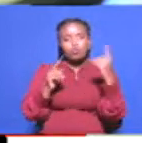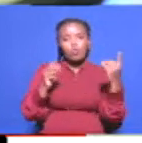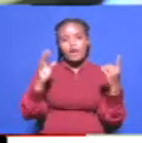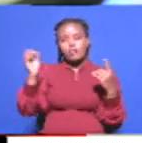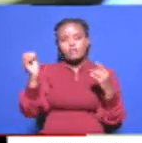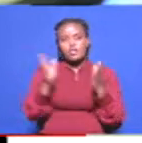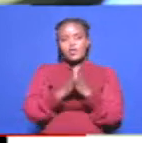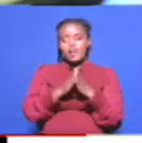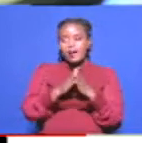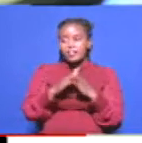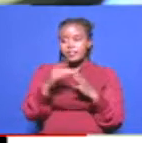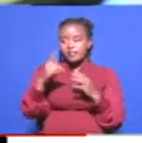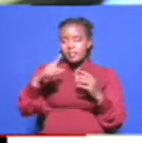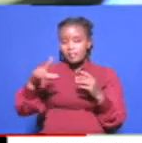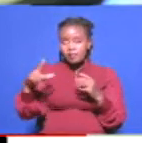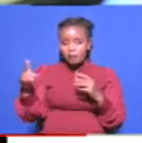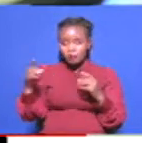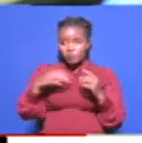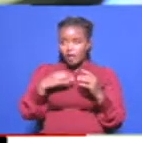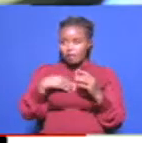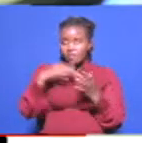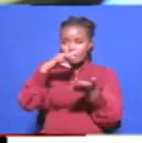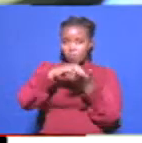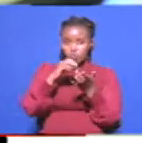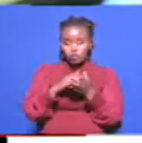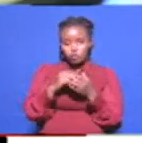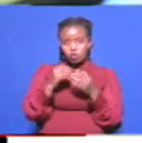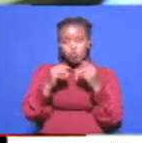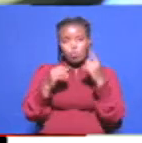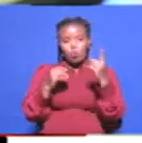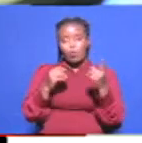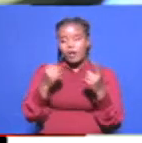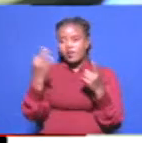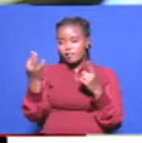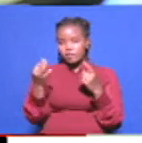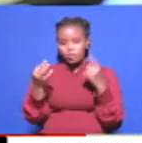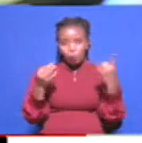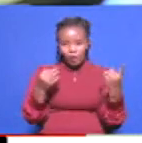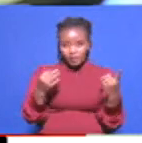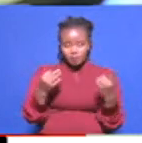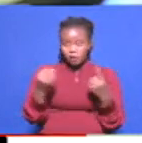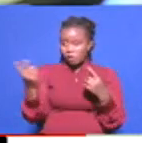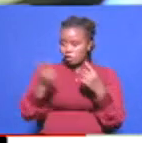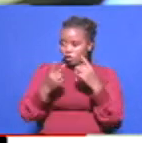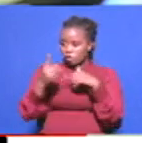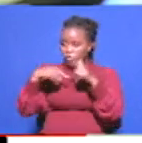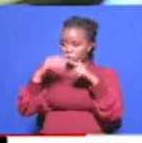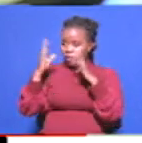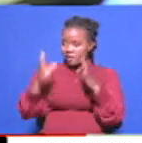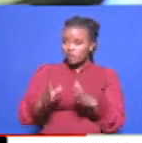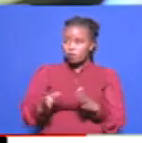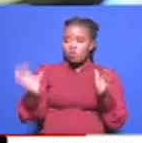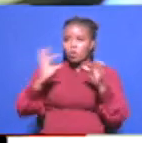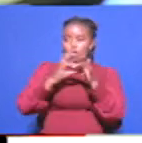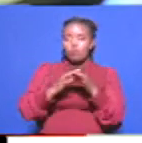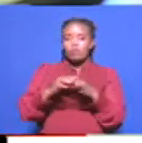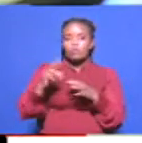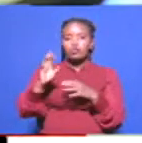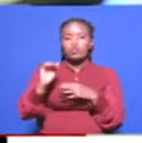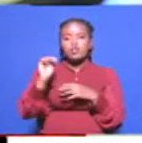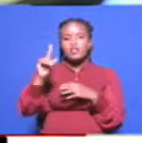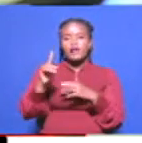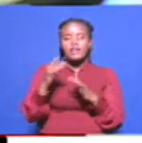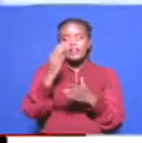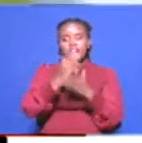in a commanding position, having won 3-1 in the first leg. The two winners will join Real Madrid and Villarreal in the